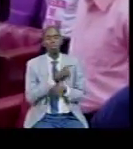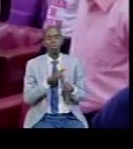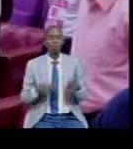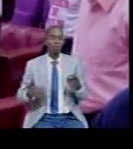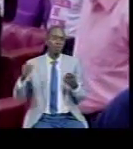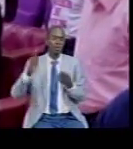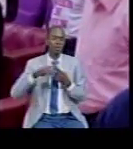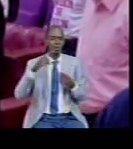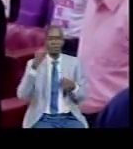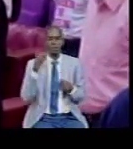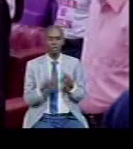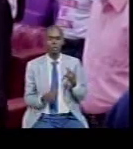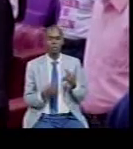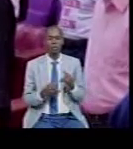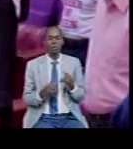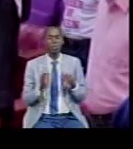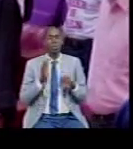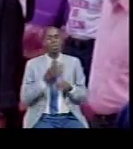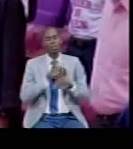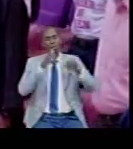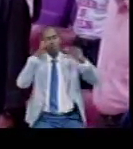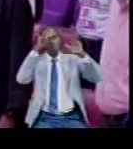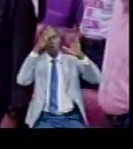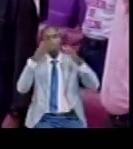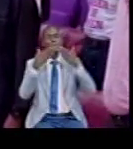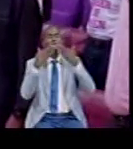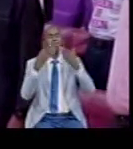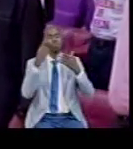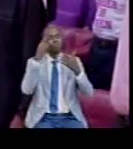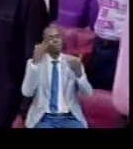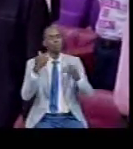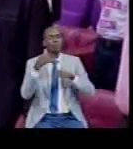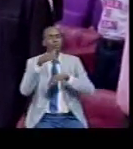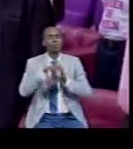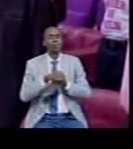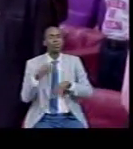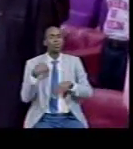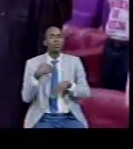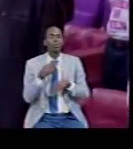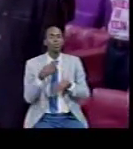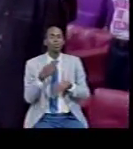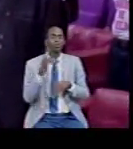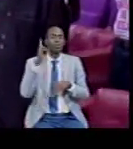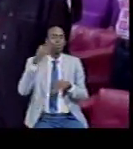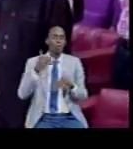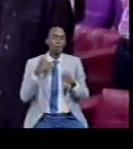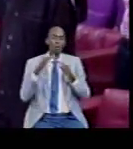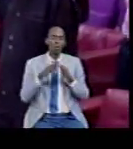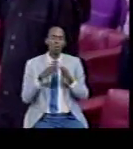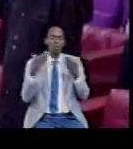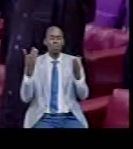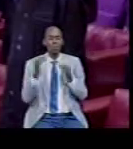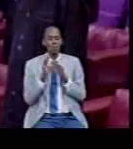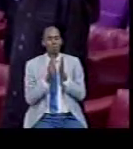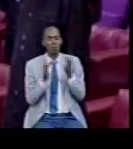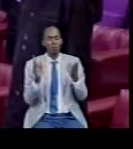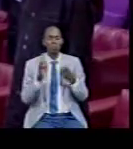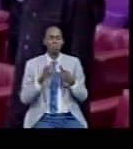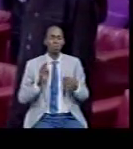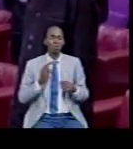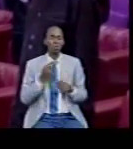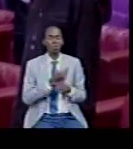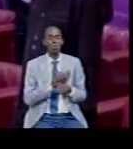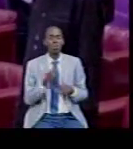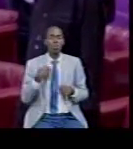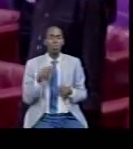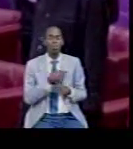until the very end. Our Father, we thank you tonight. You have yielded, you have opened the scriptures unto us. We